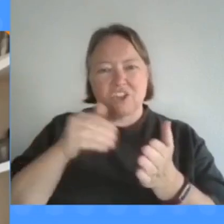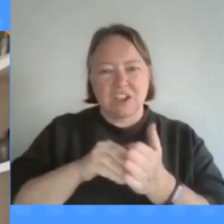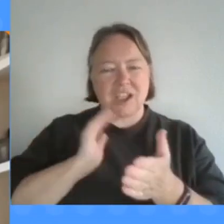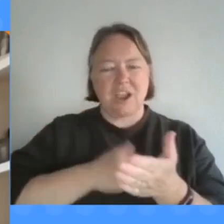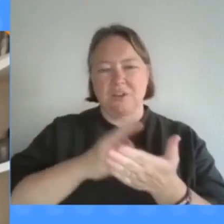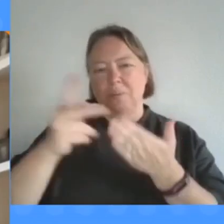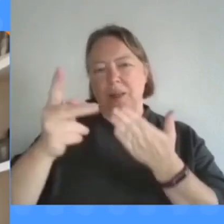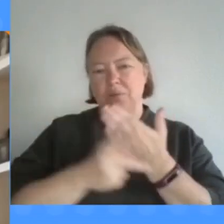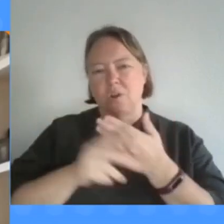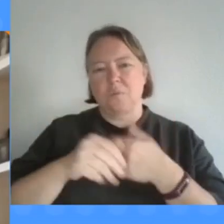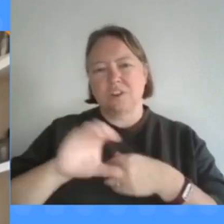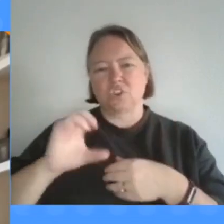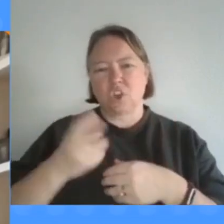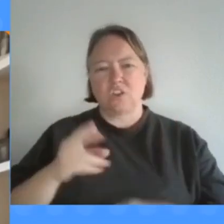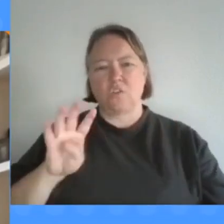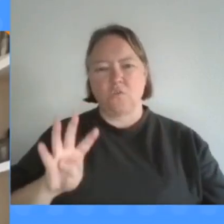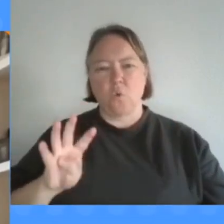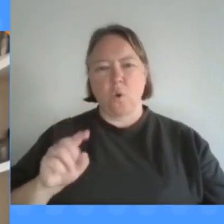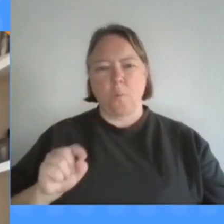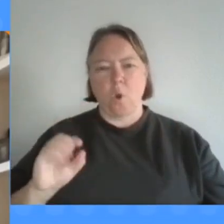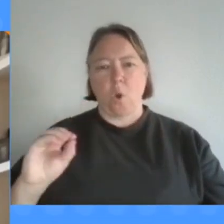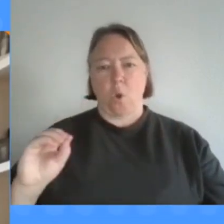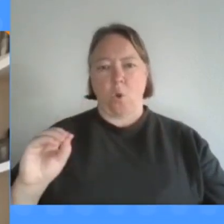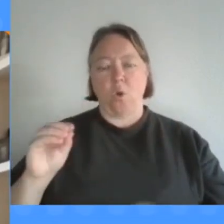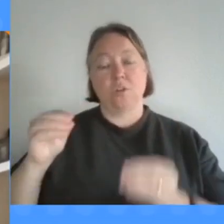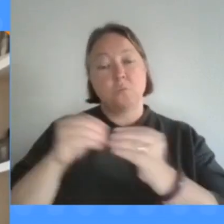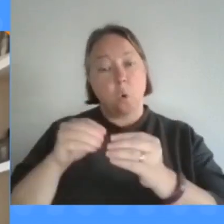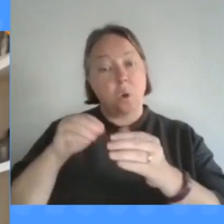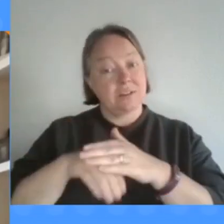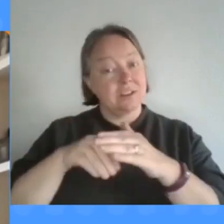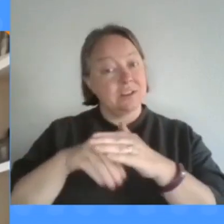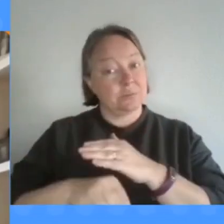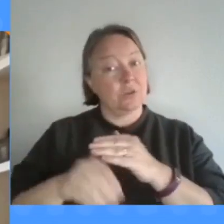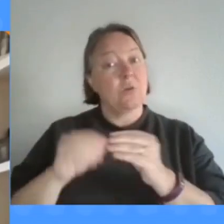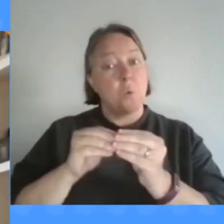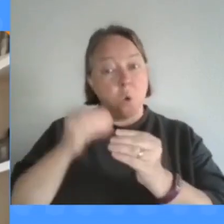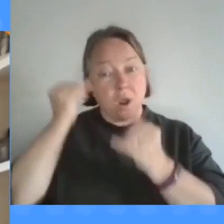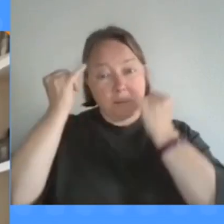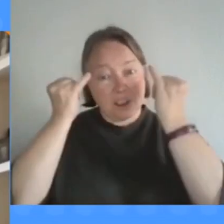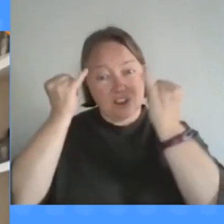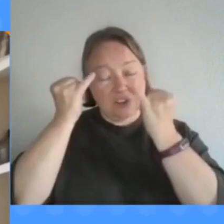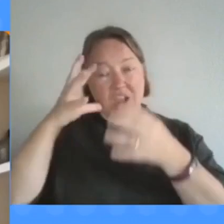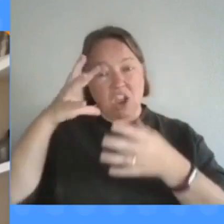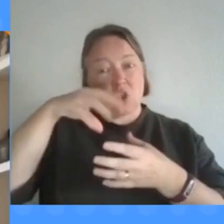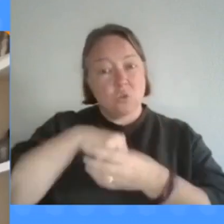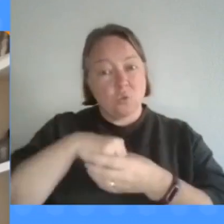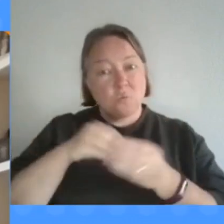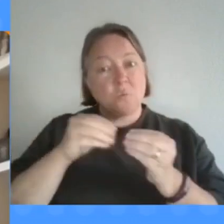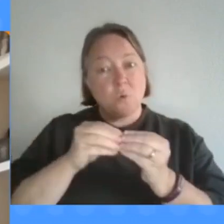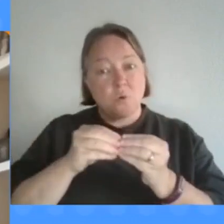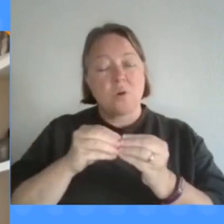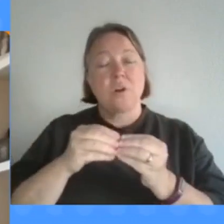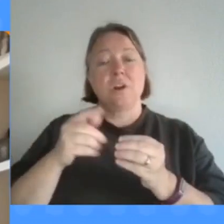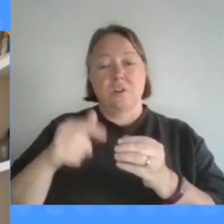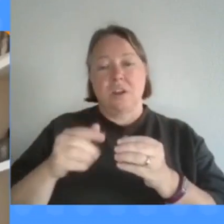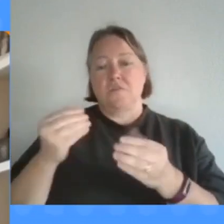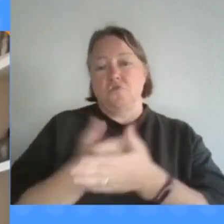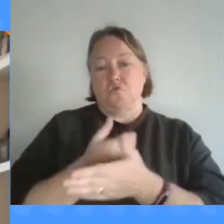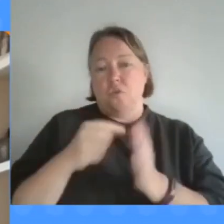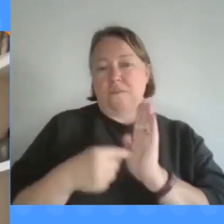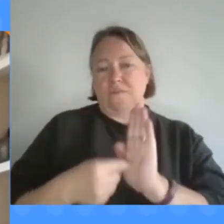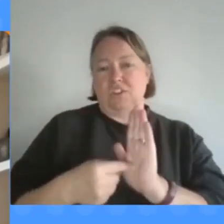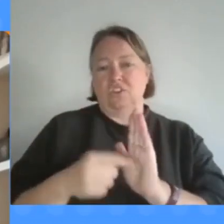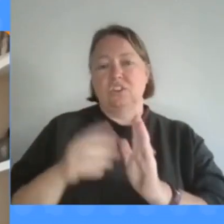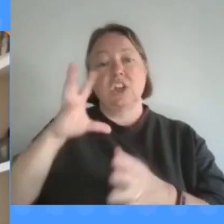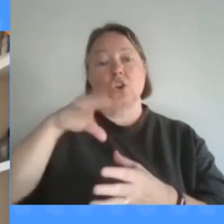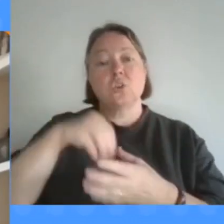Scratch 4.0 to make it even more accessible, imaginative, and inclusive. We're building new features, including